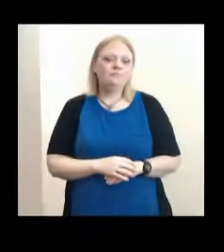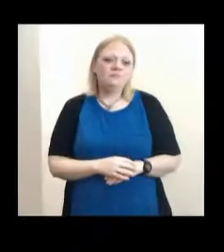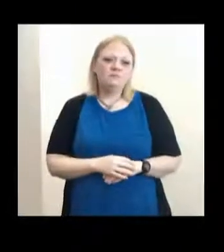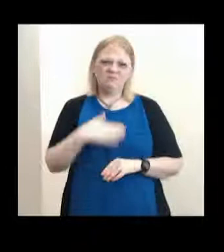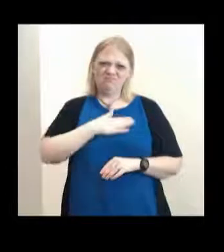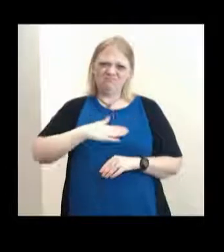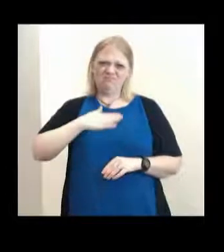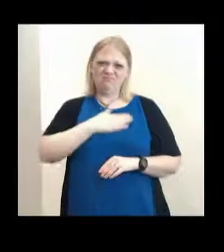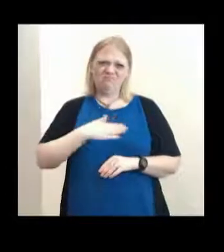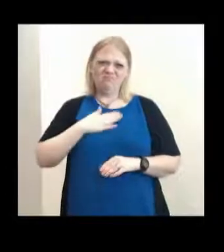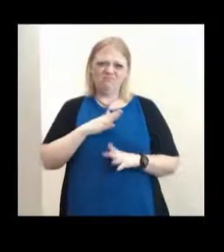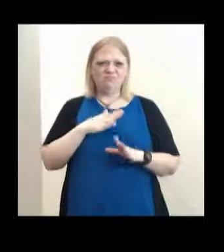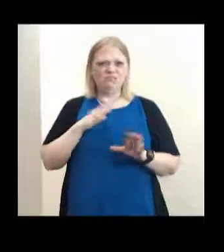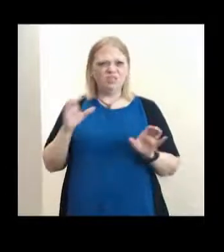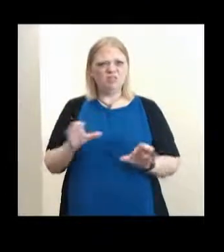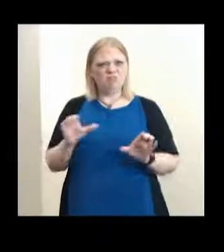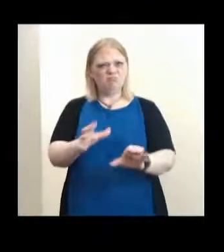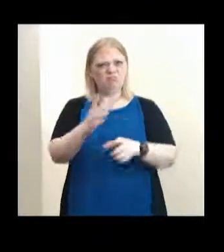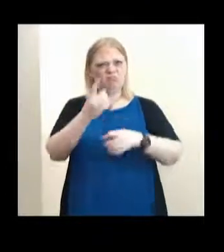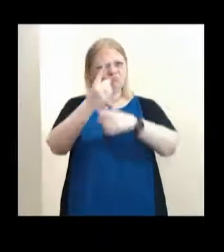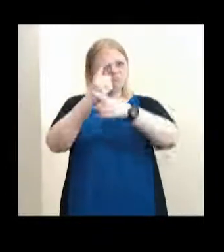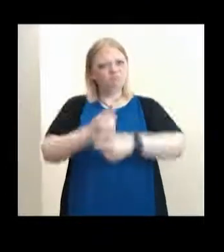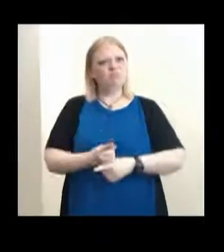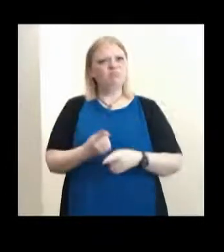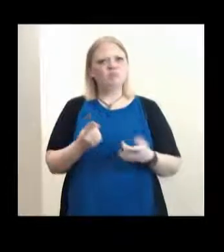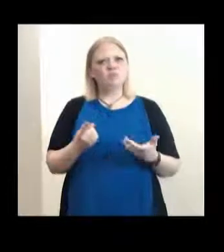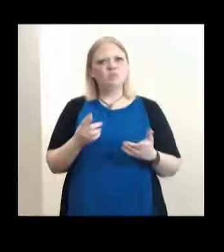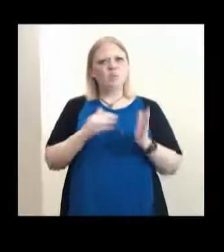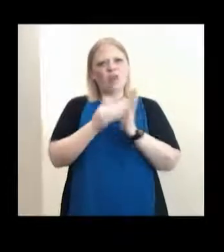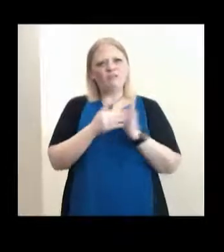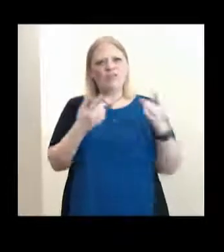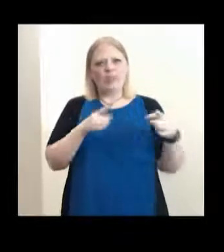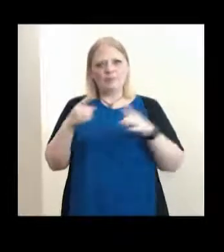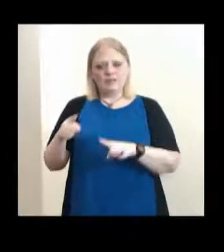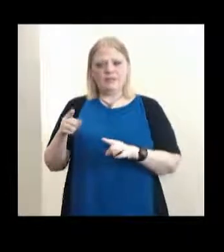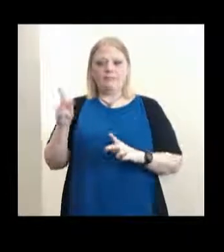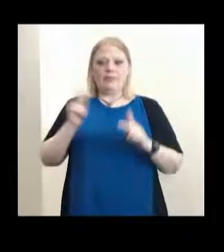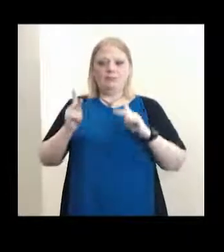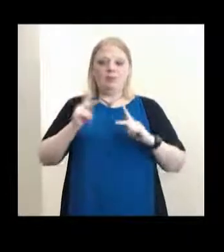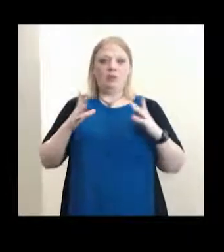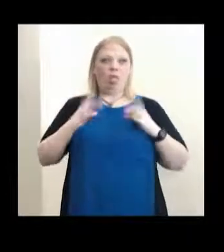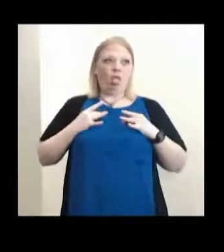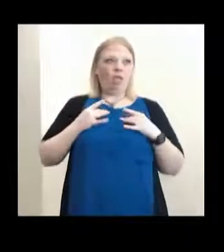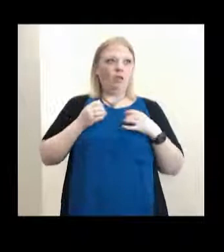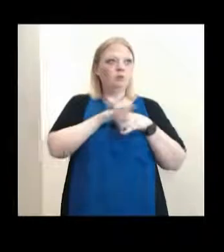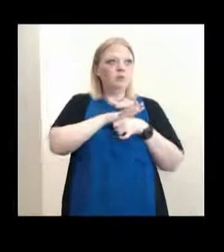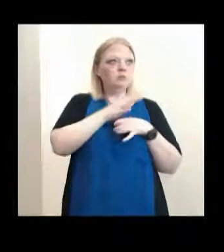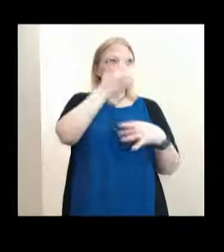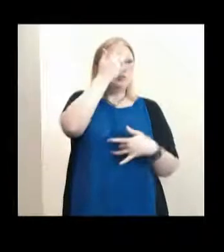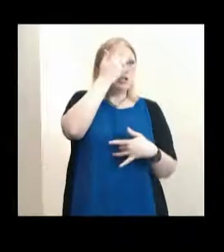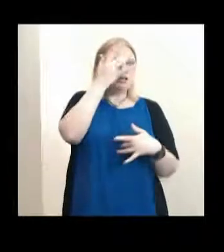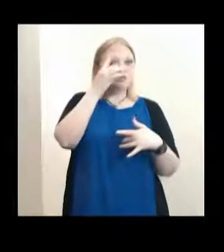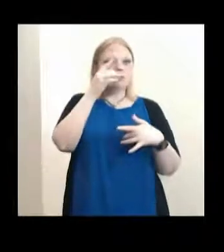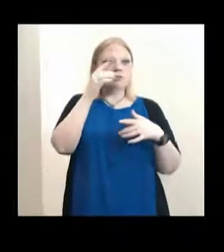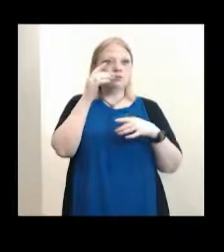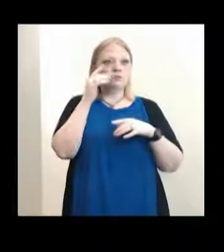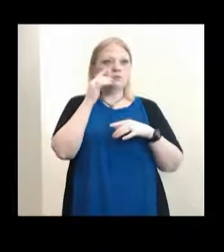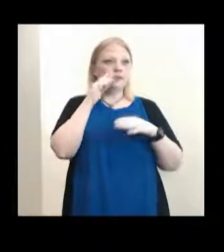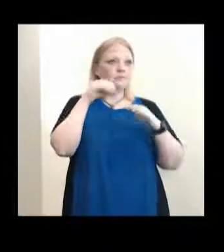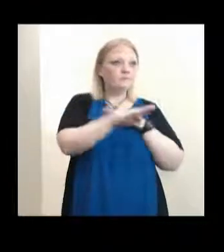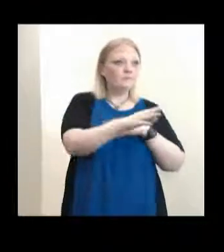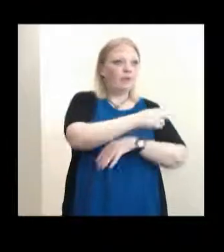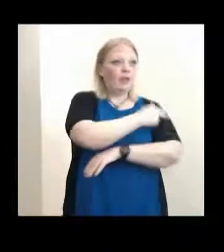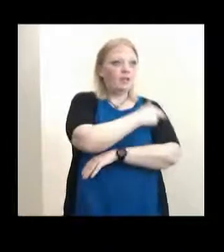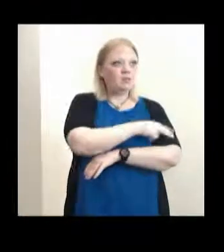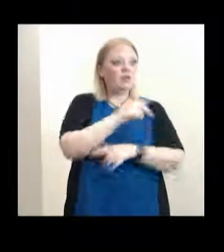please, please act accordingly. Because what often happens is people catch COVID, they get sick, they go into the hospital, and then